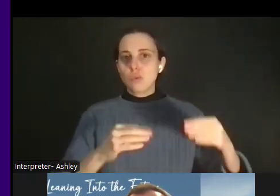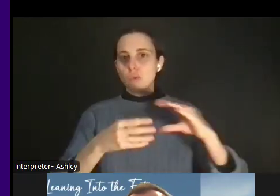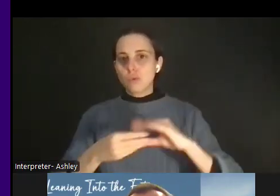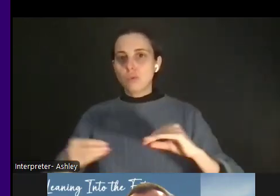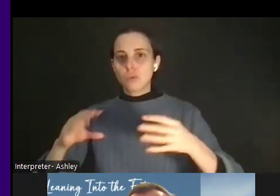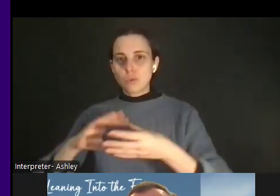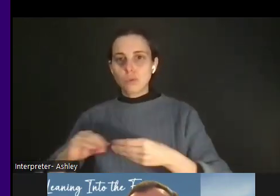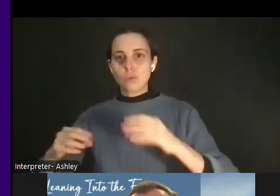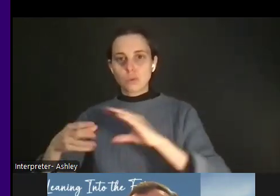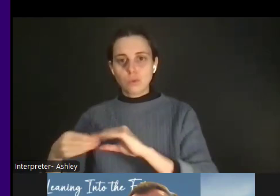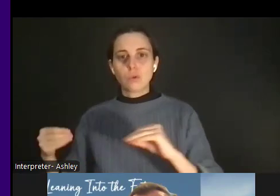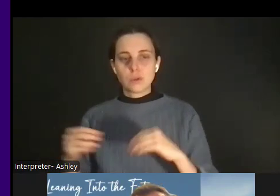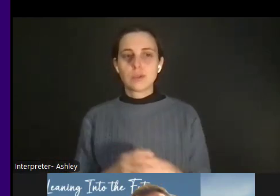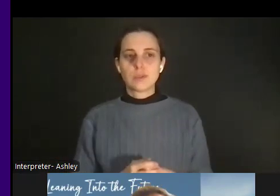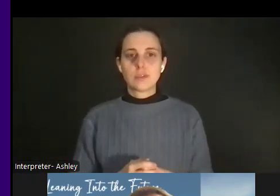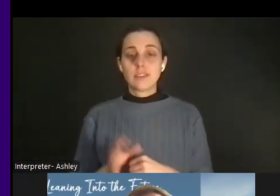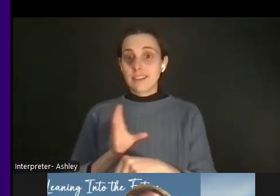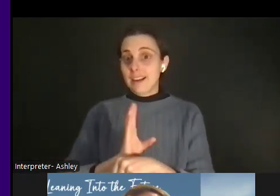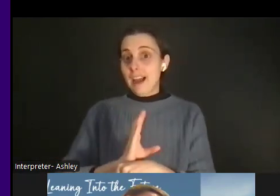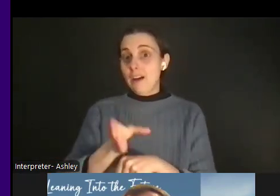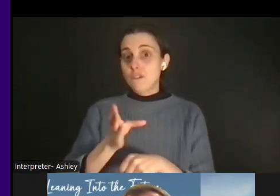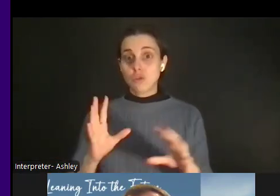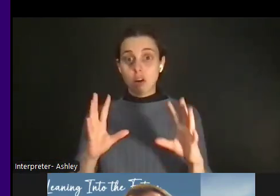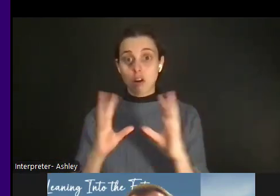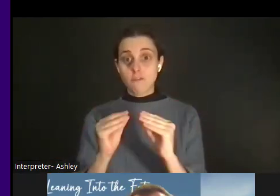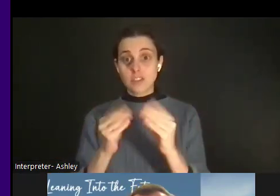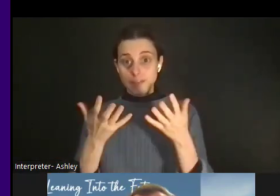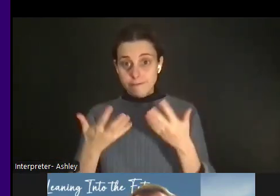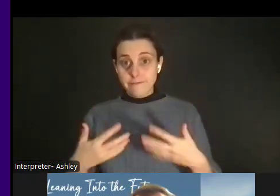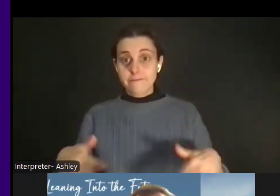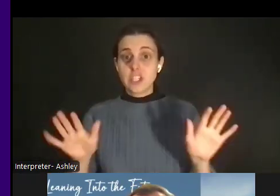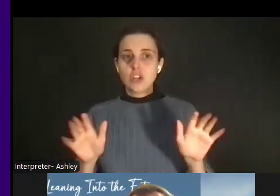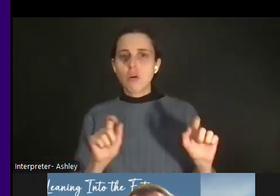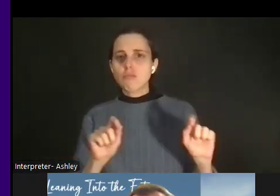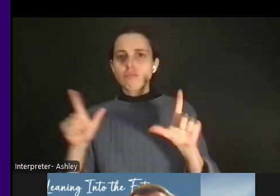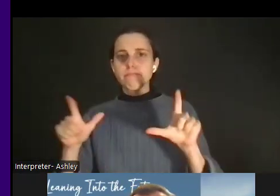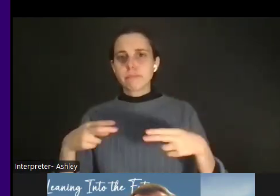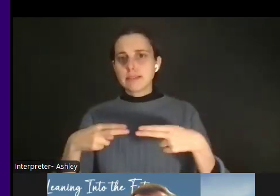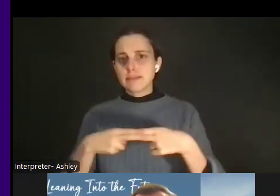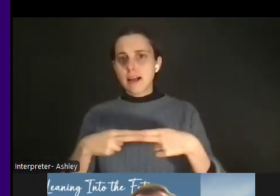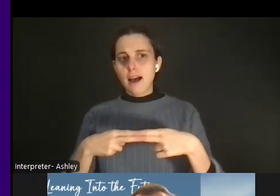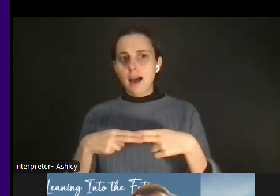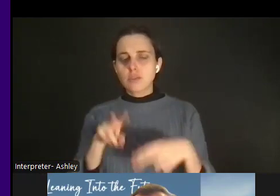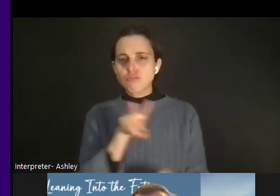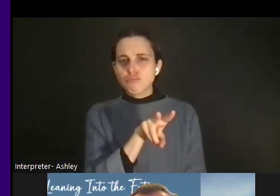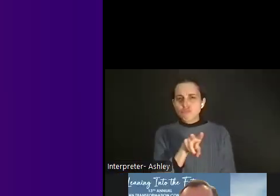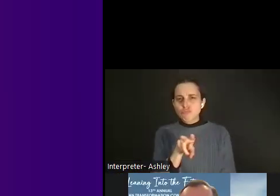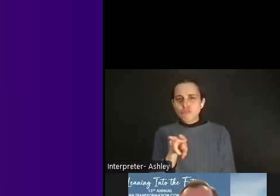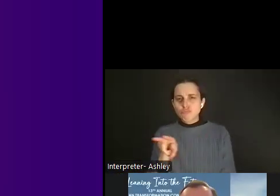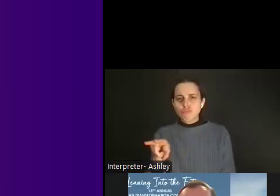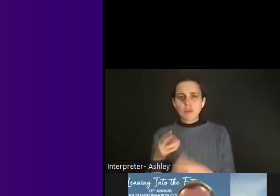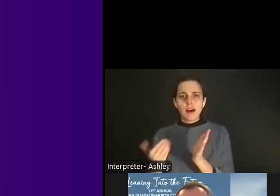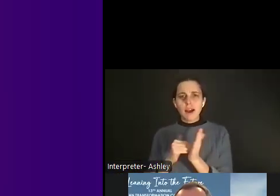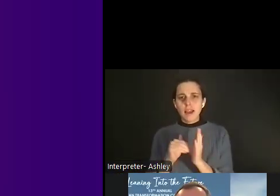And post-conference, for everyone that's interested in applying some of